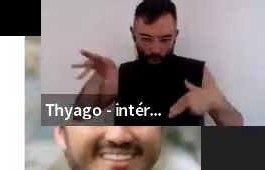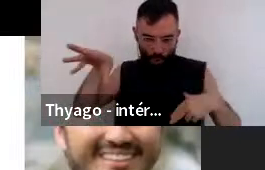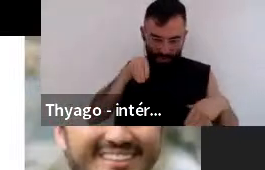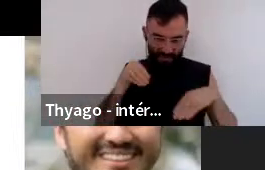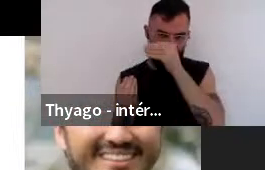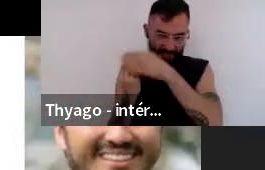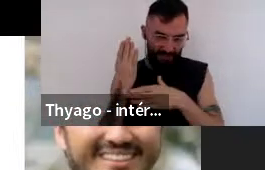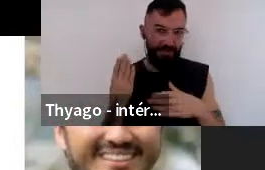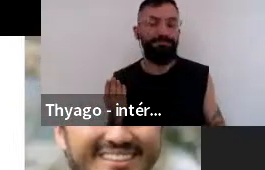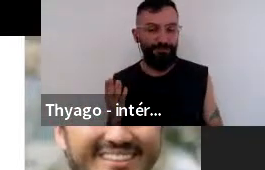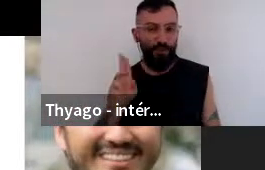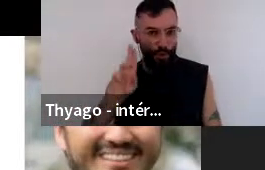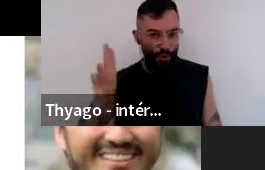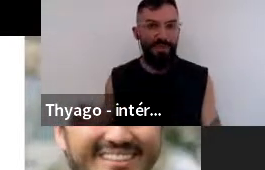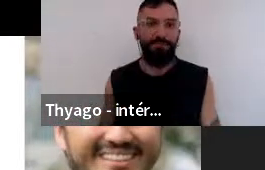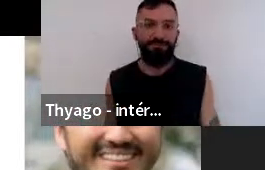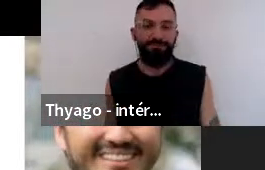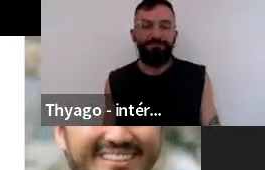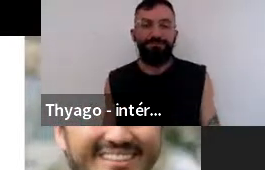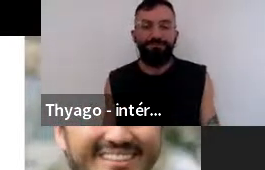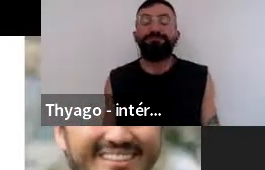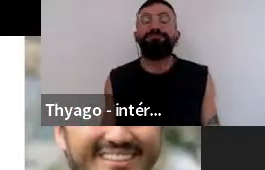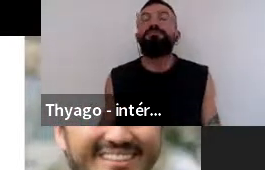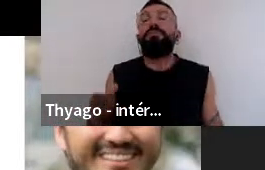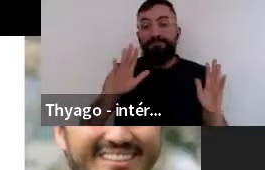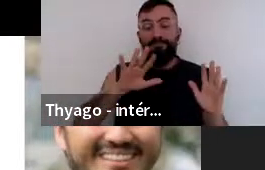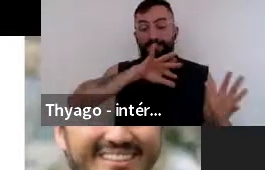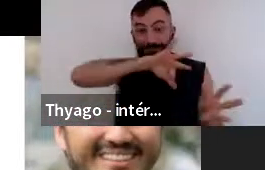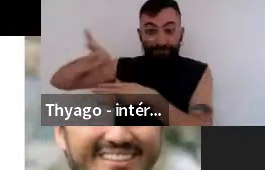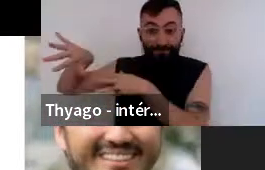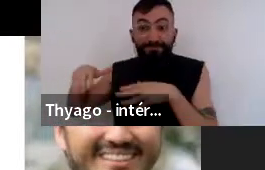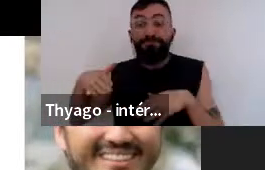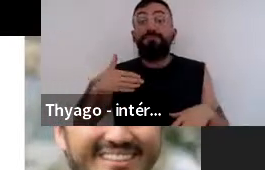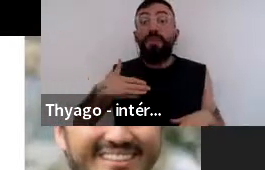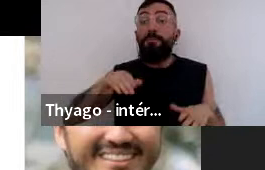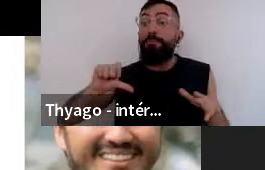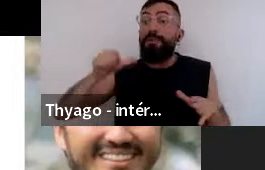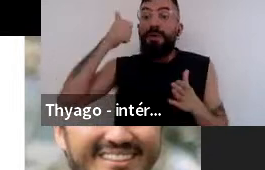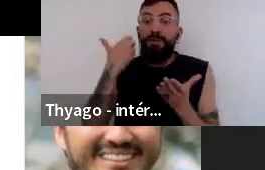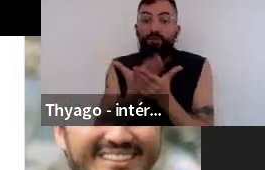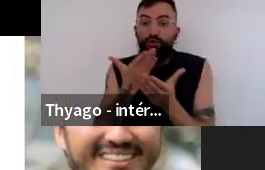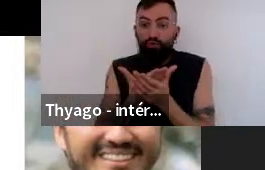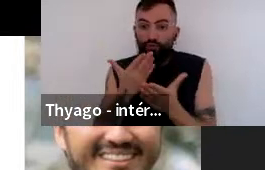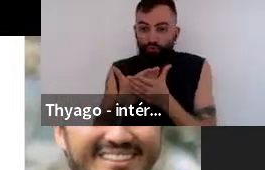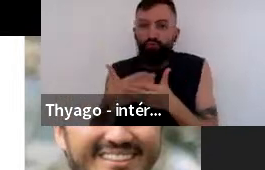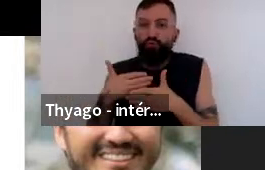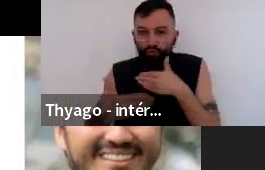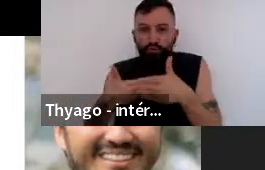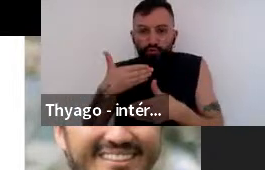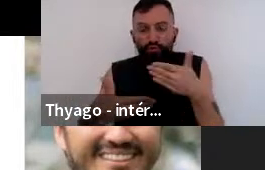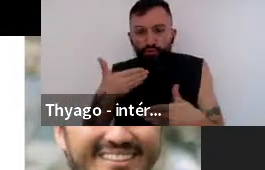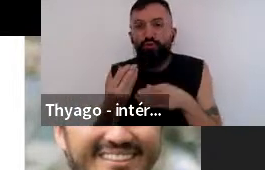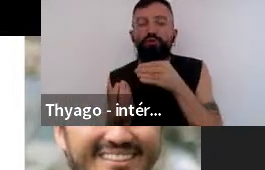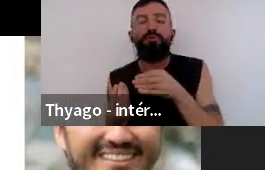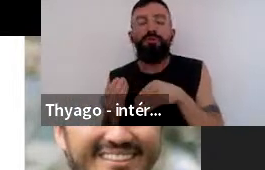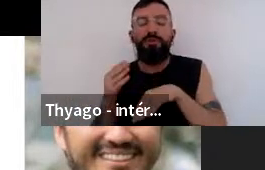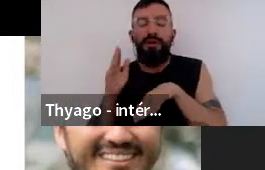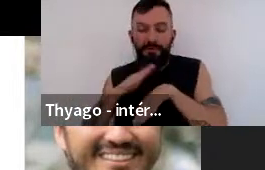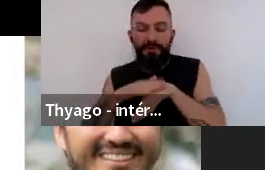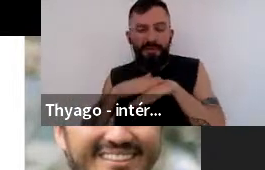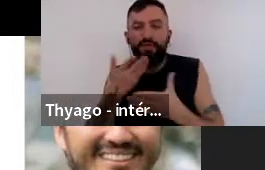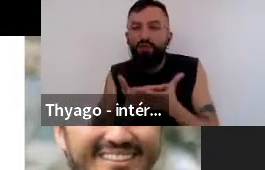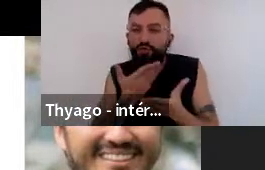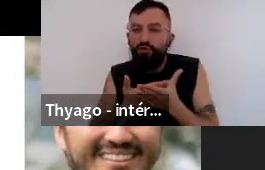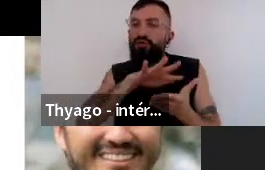first study that has been developed on Libras toponymy was carried